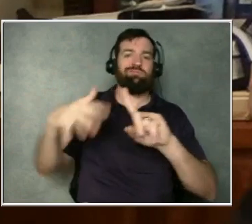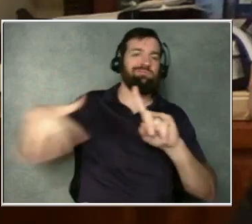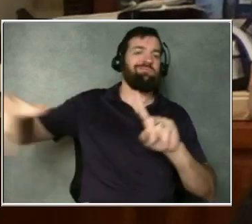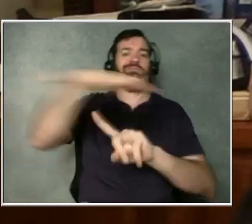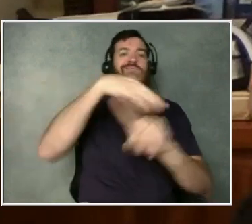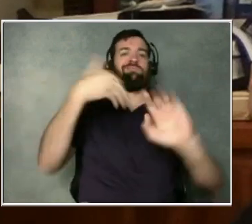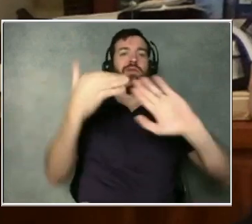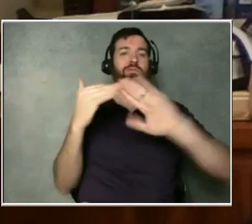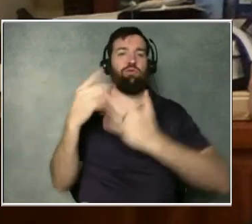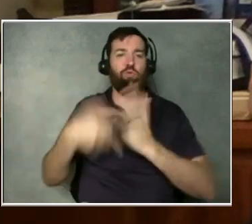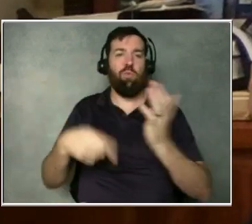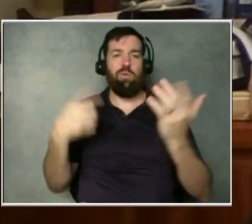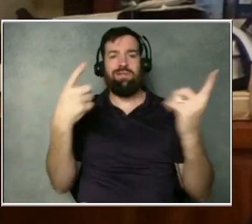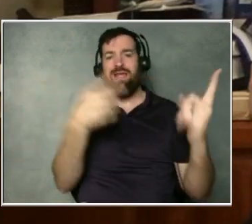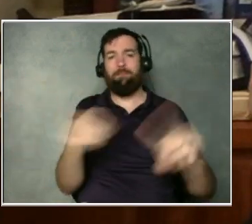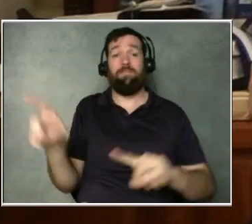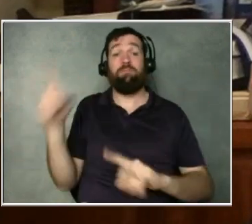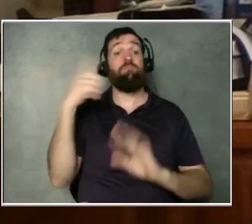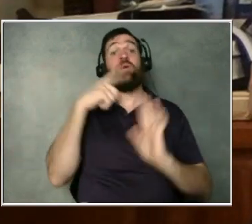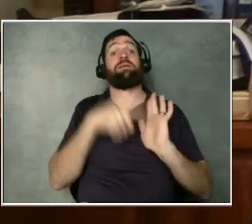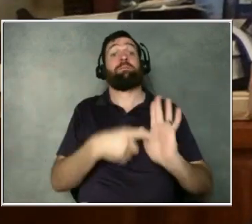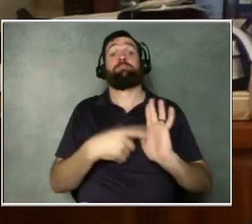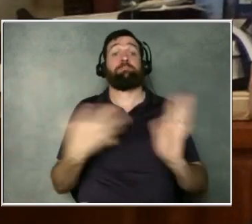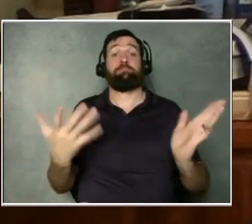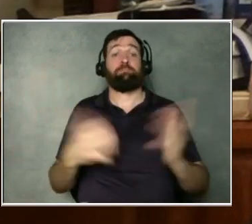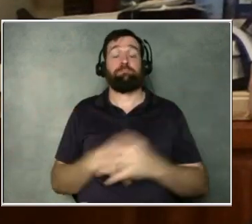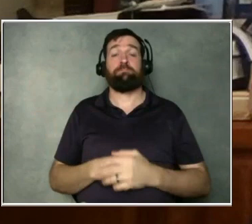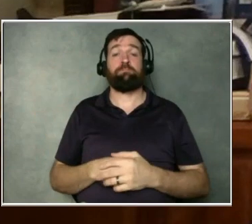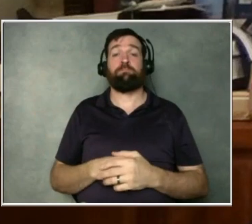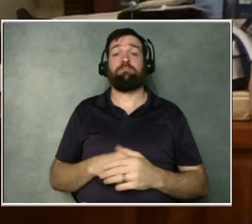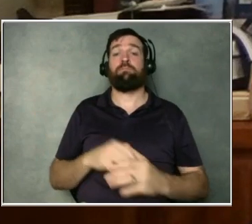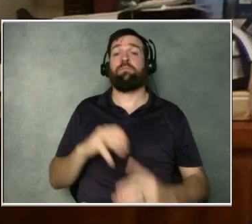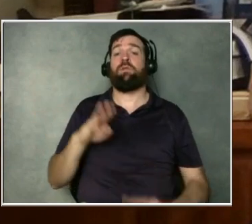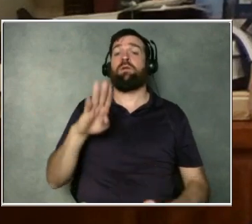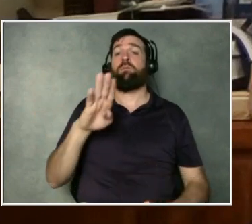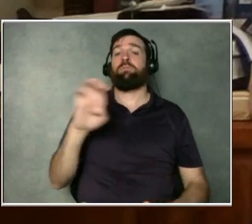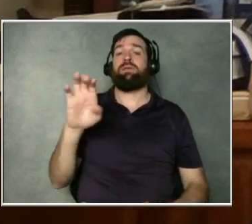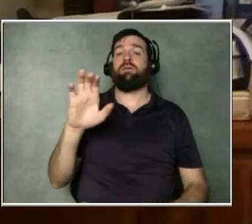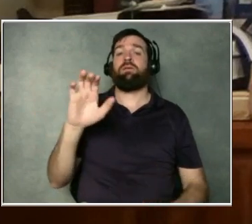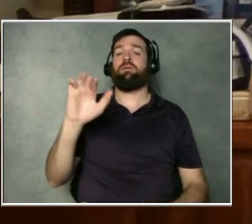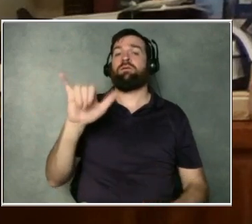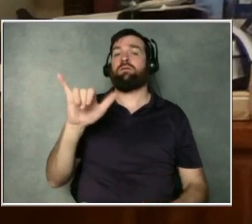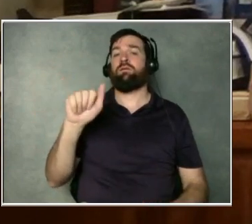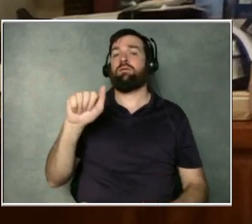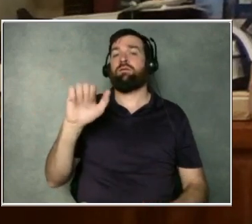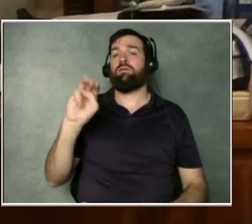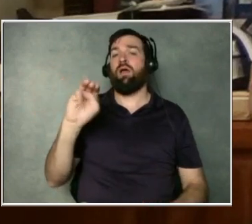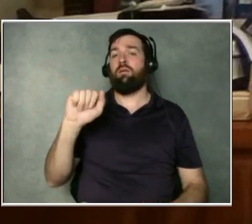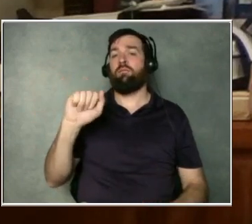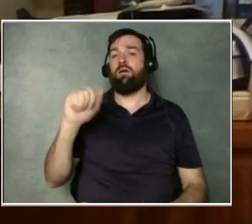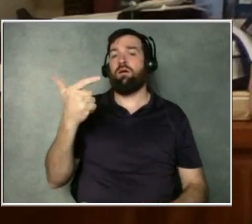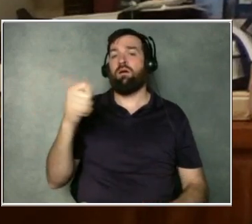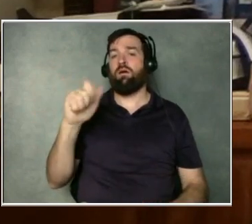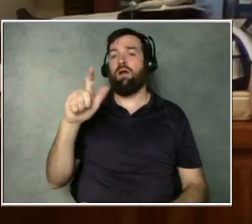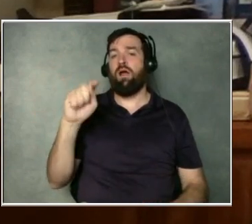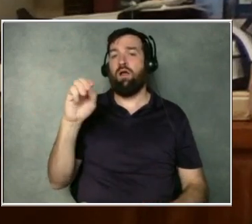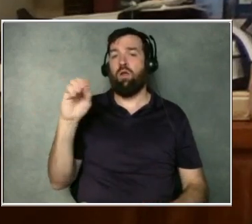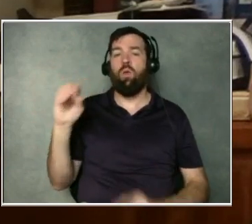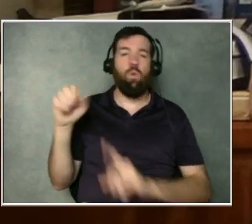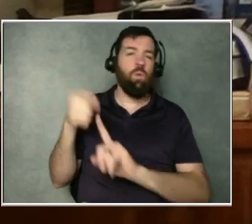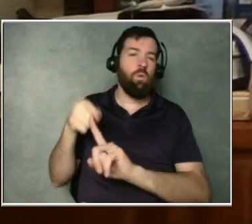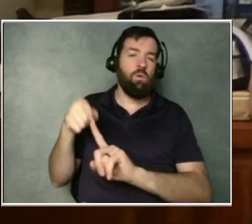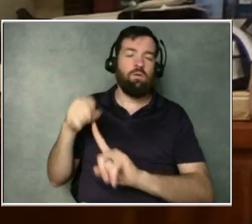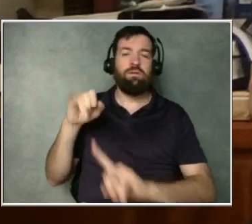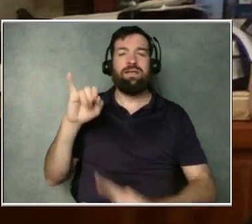population. Let me give you an example. B. Yamagata, one of the 4 strains that's in the influenza